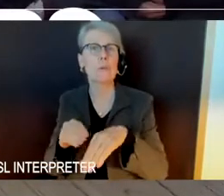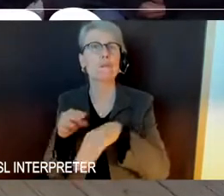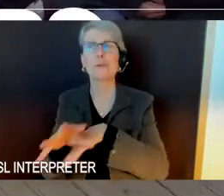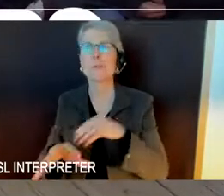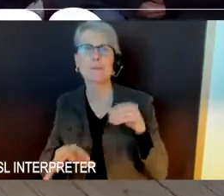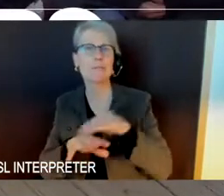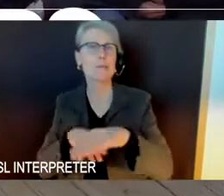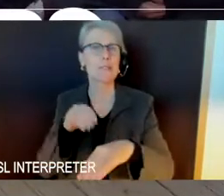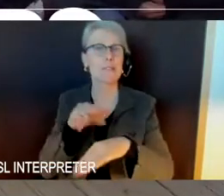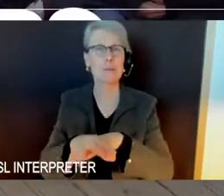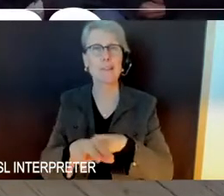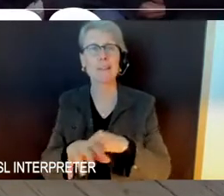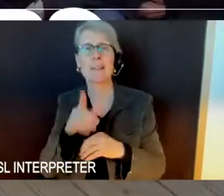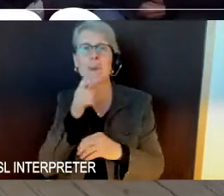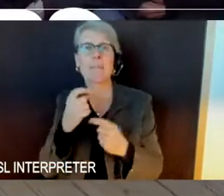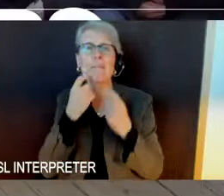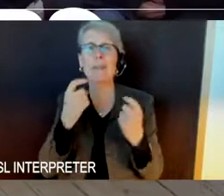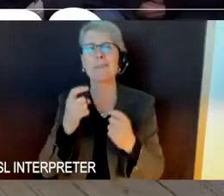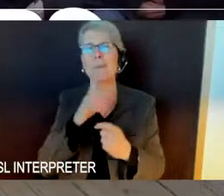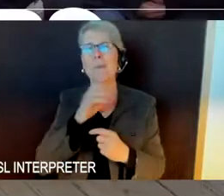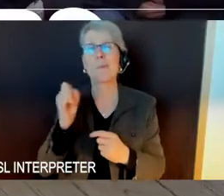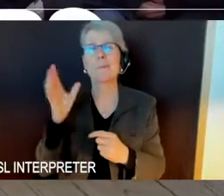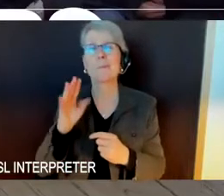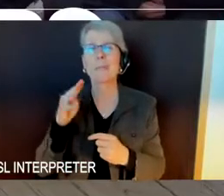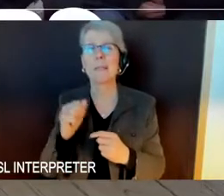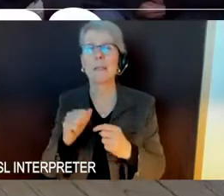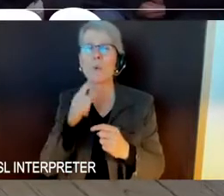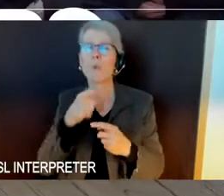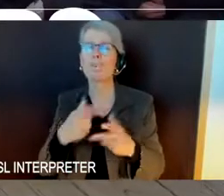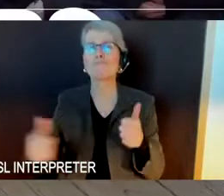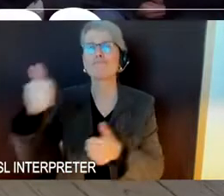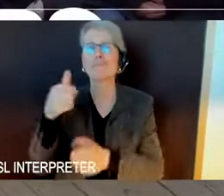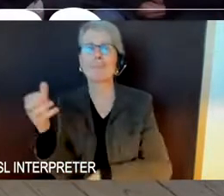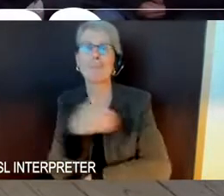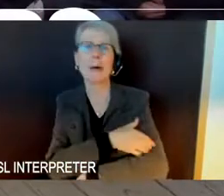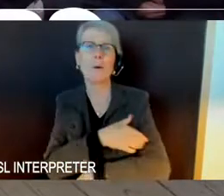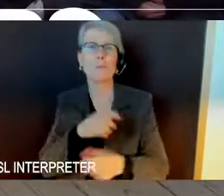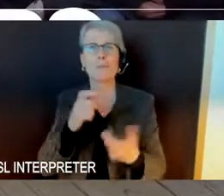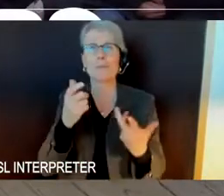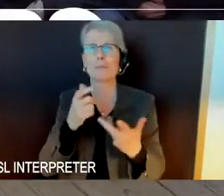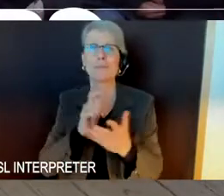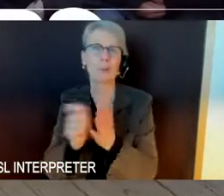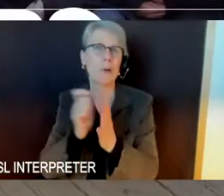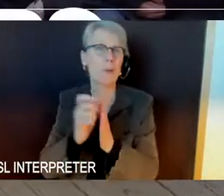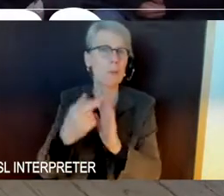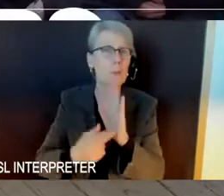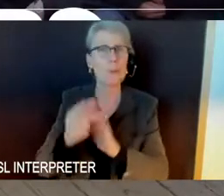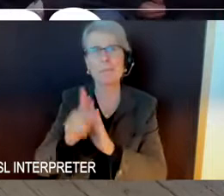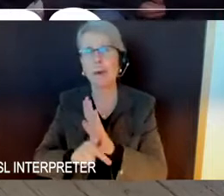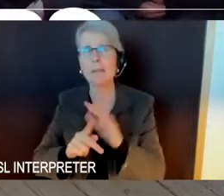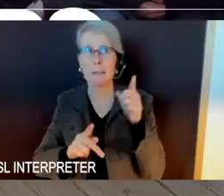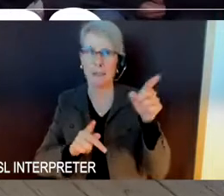influencers? In the case of traditional media, it has always been, not always been, but the decision makers, the people with